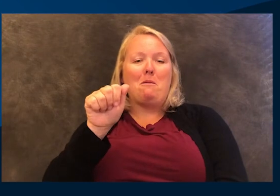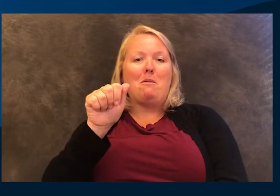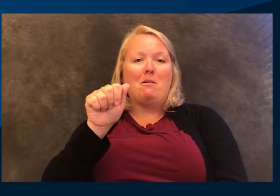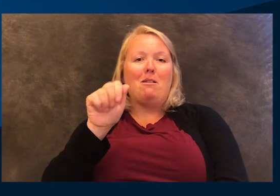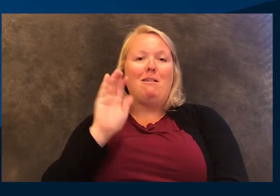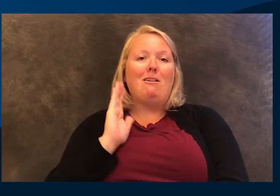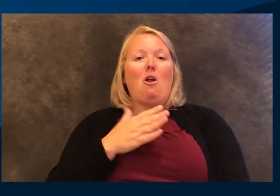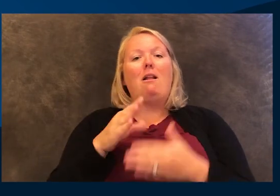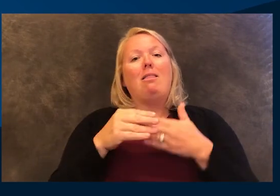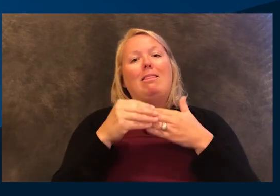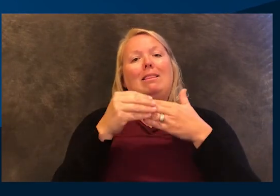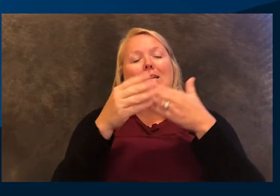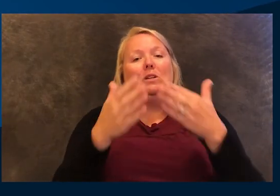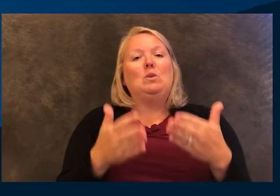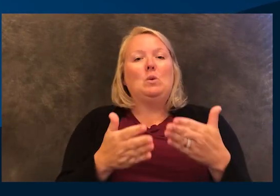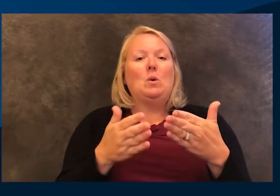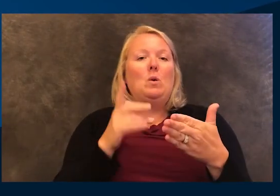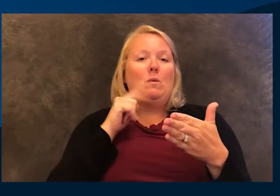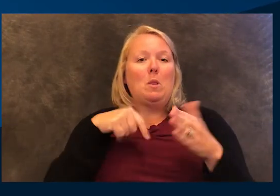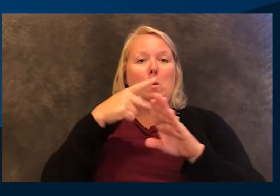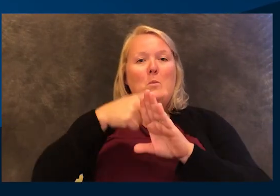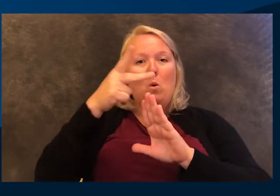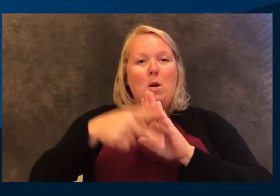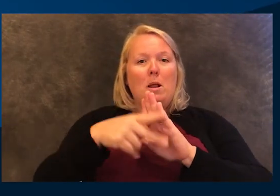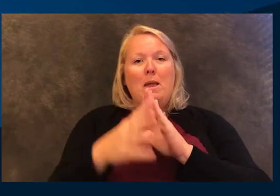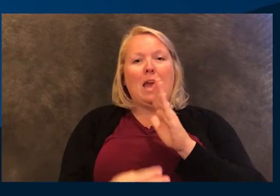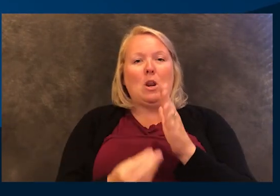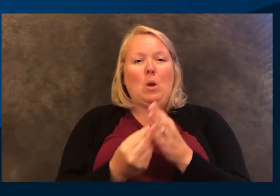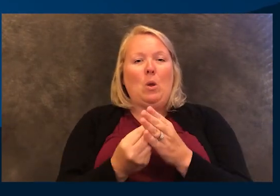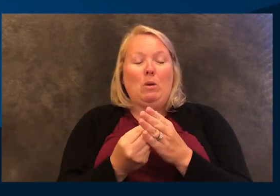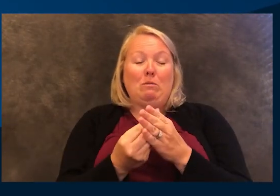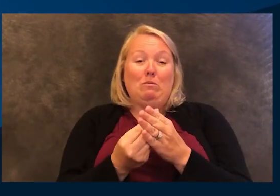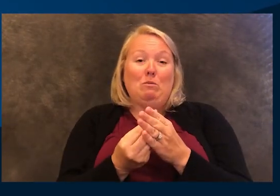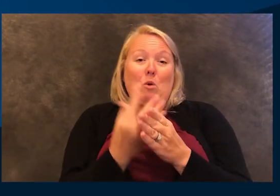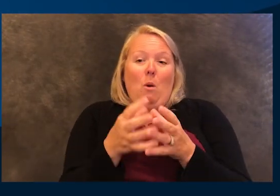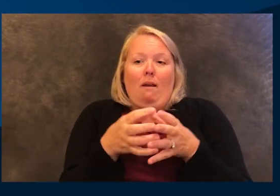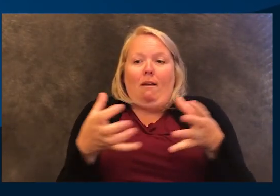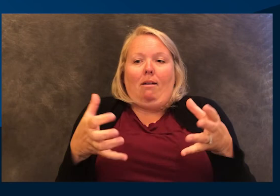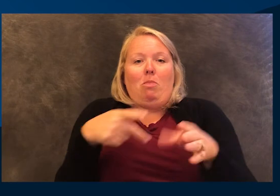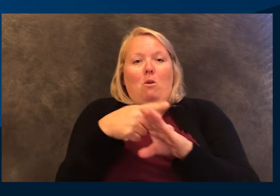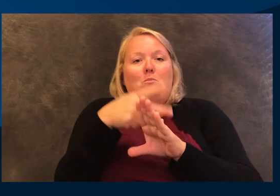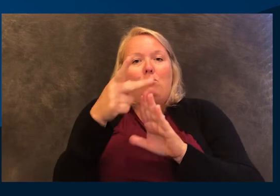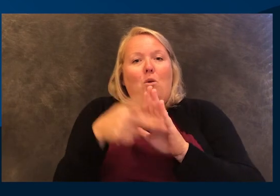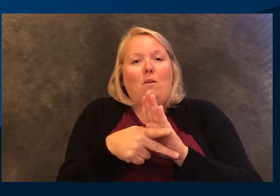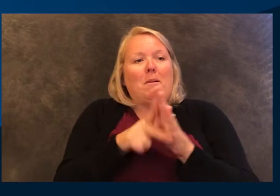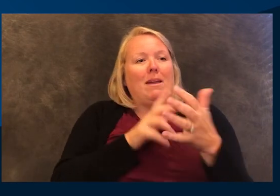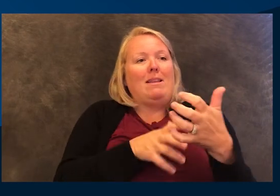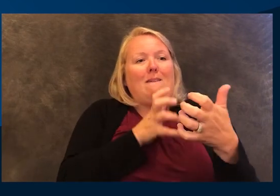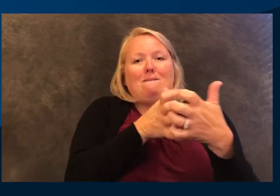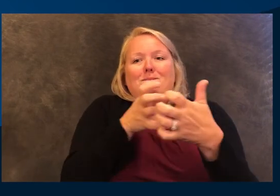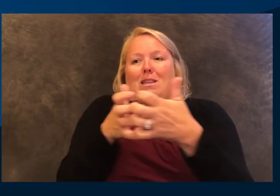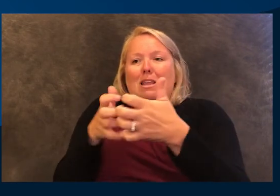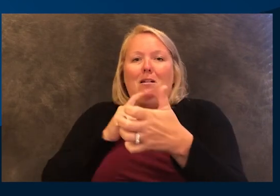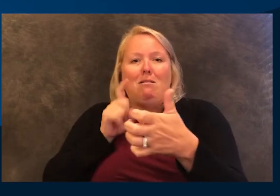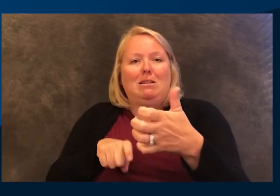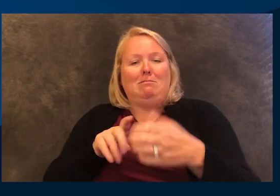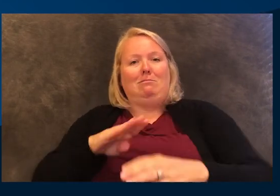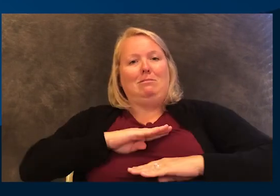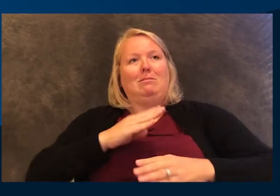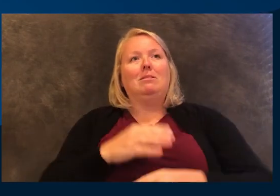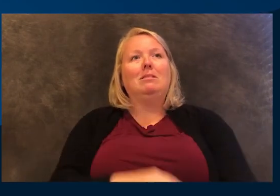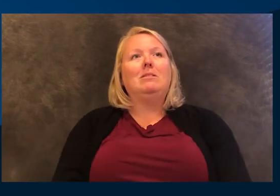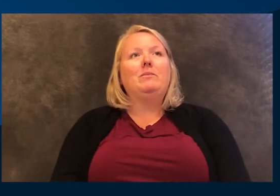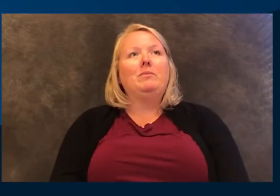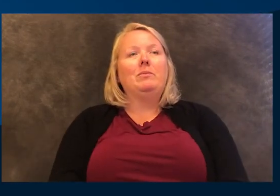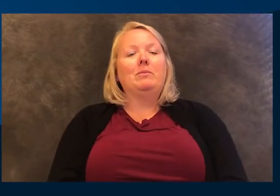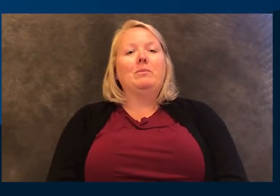and our leaders for getting this program and growing the program as the needs need to be met. We are